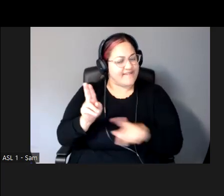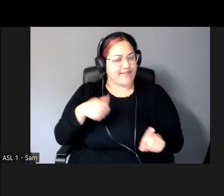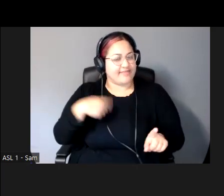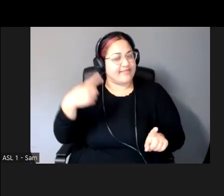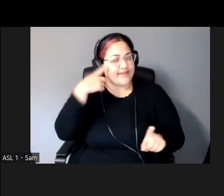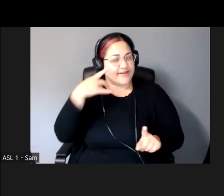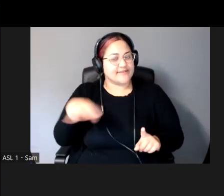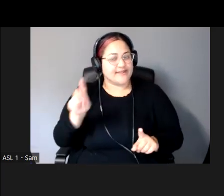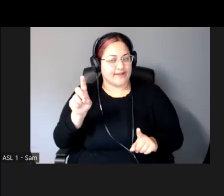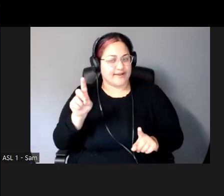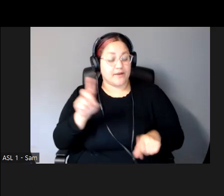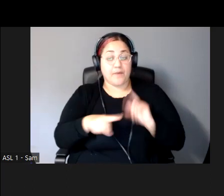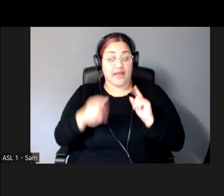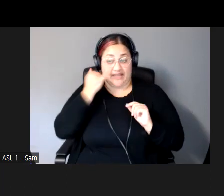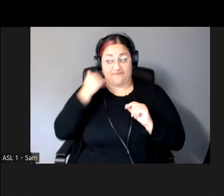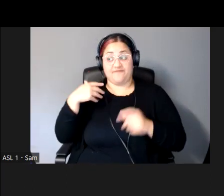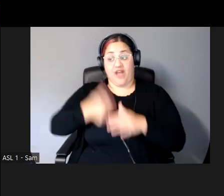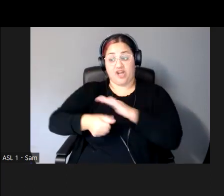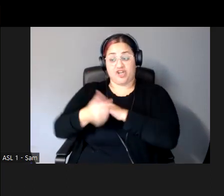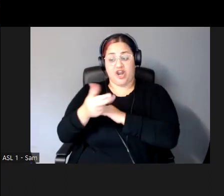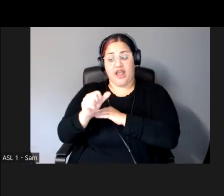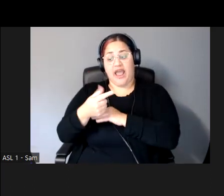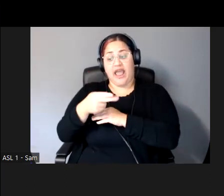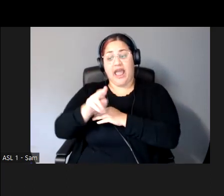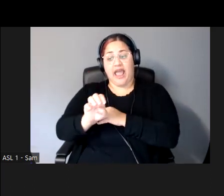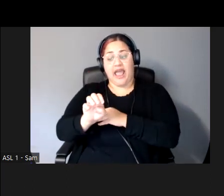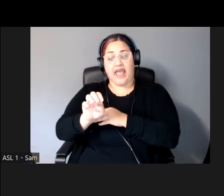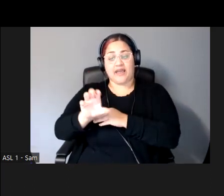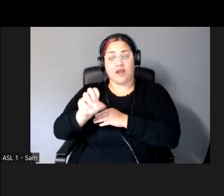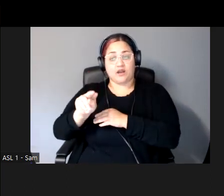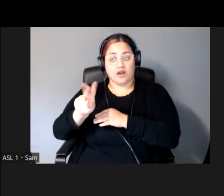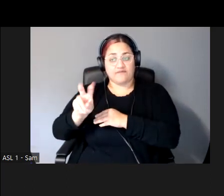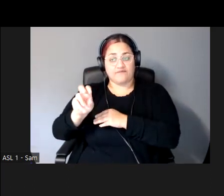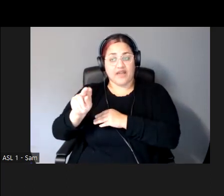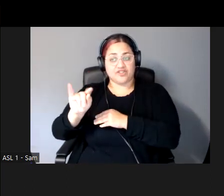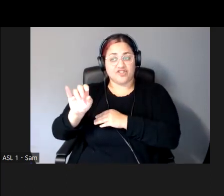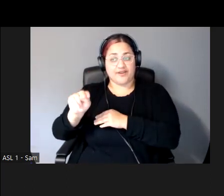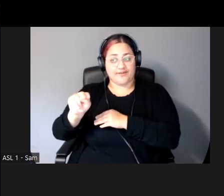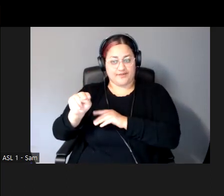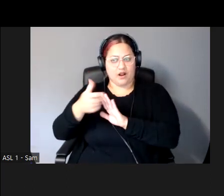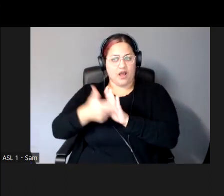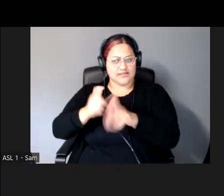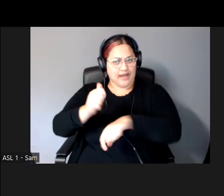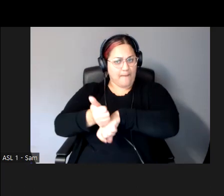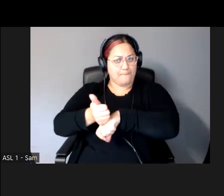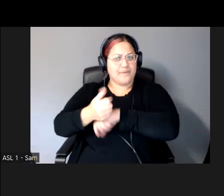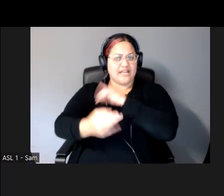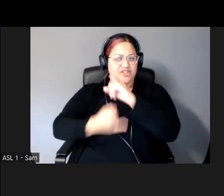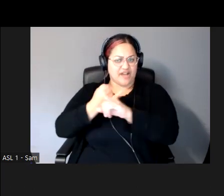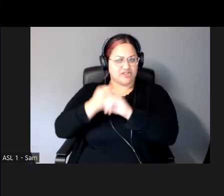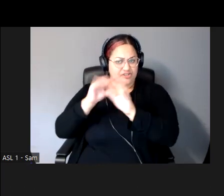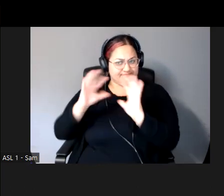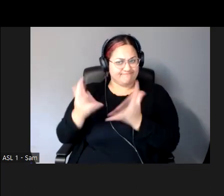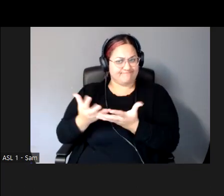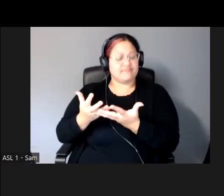an international convention that would say the child has to be returned. If the child was habitually resident